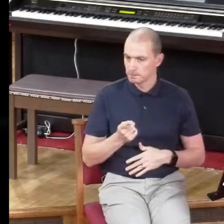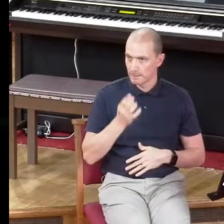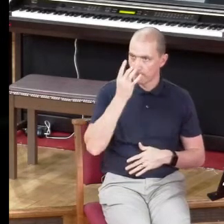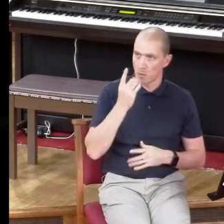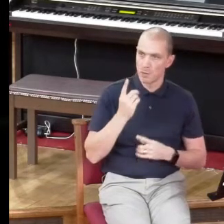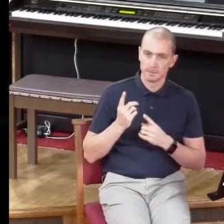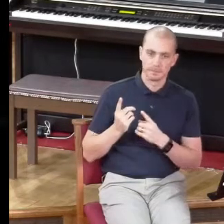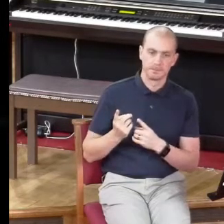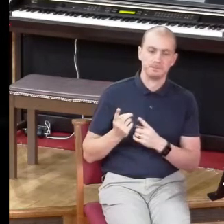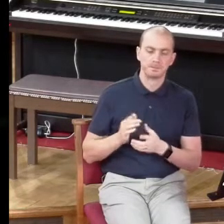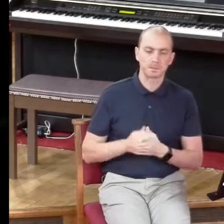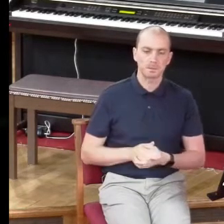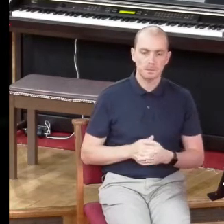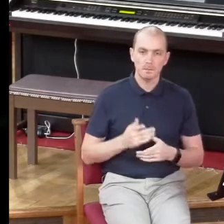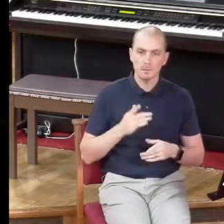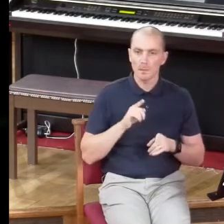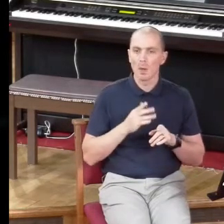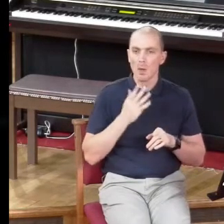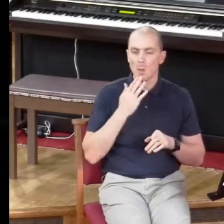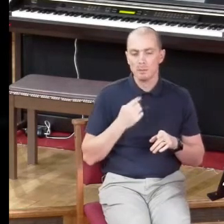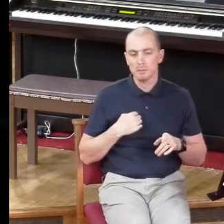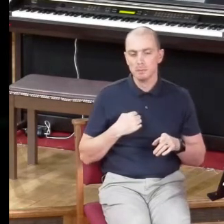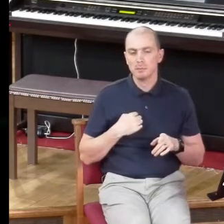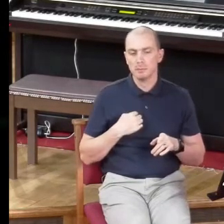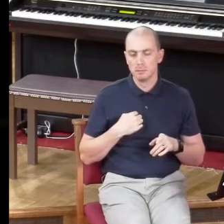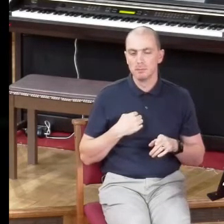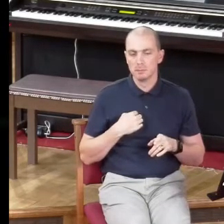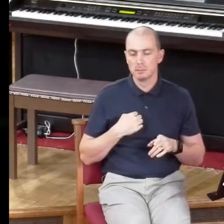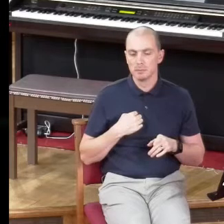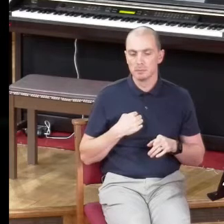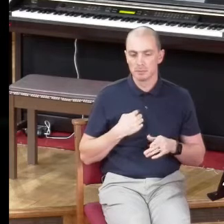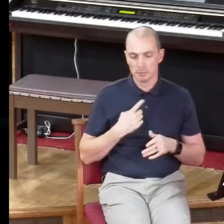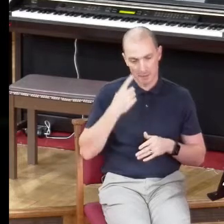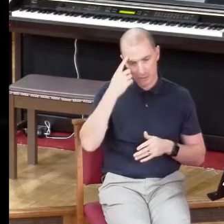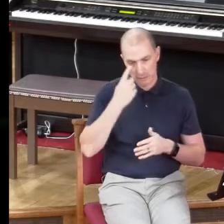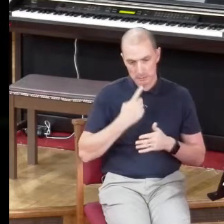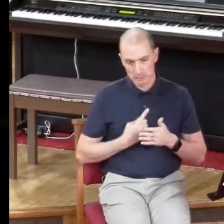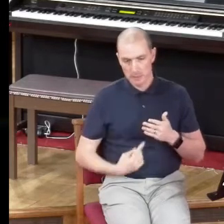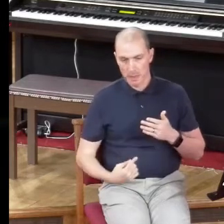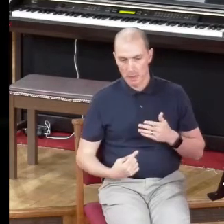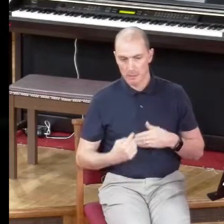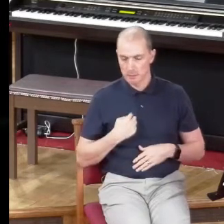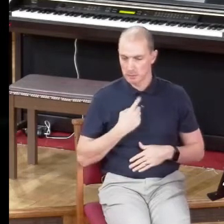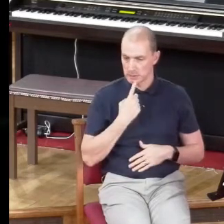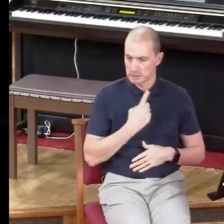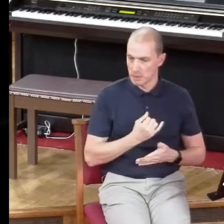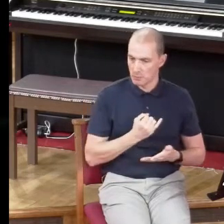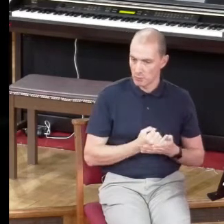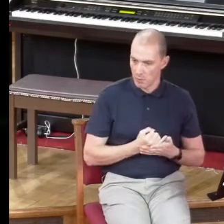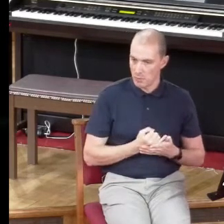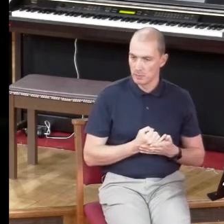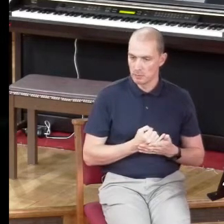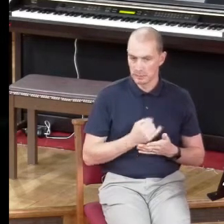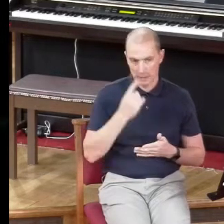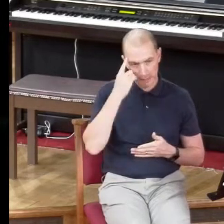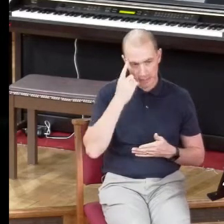Lord, when we do that, we start to think and do and say things that are not the right things to do and say and think.